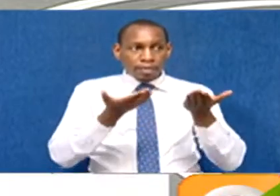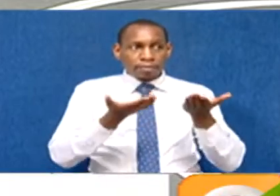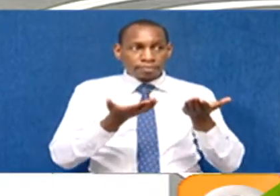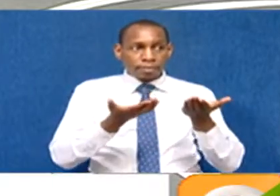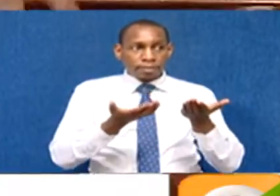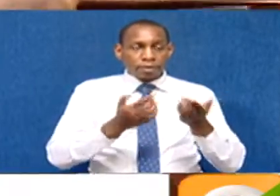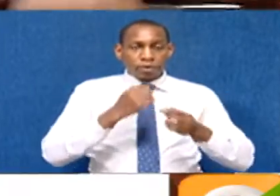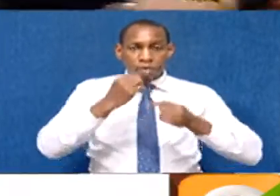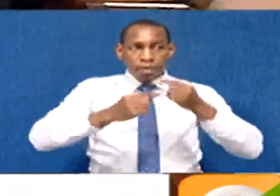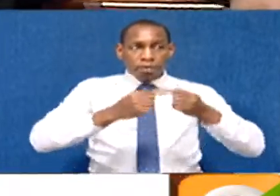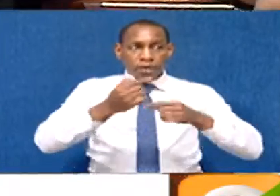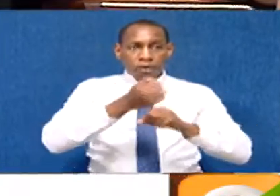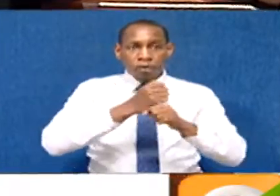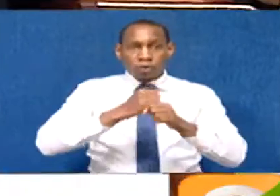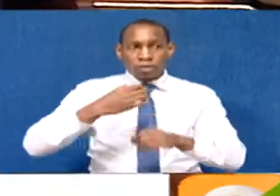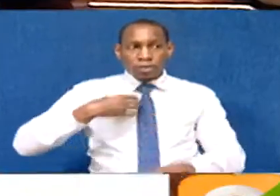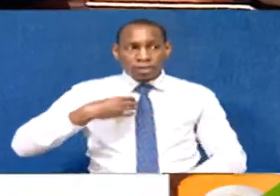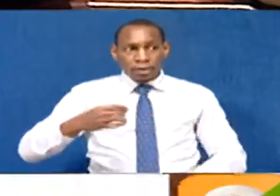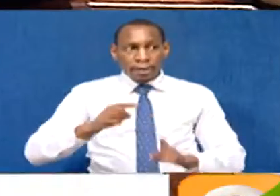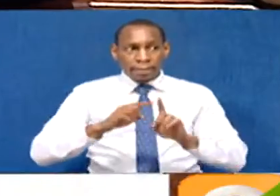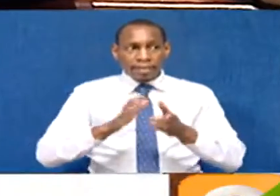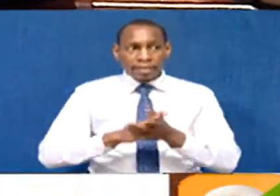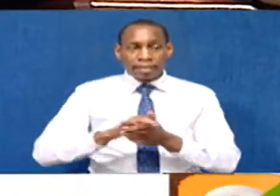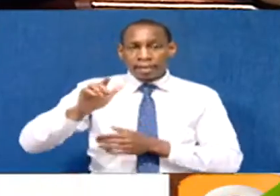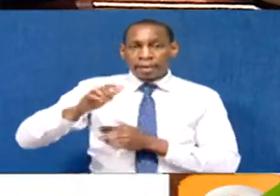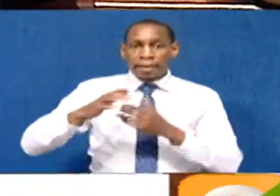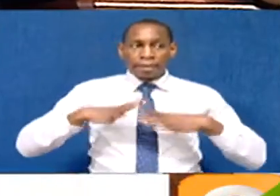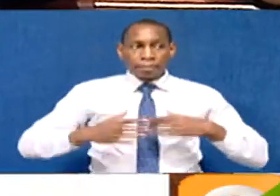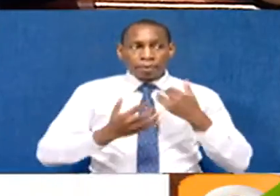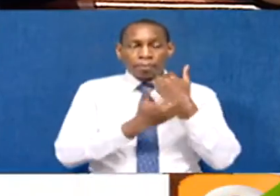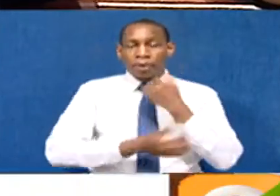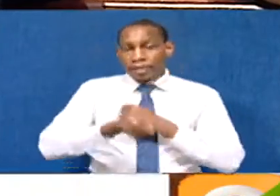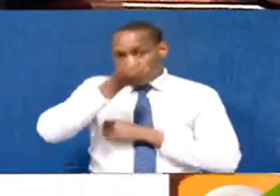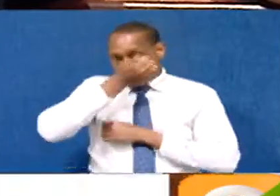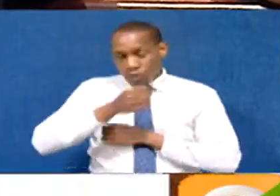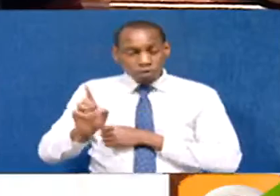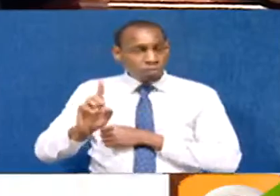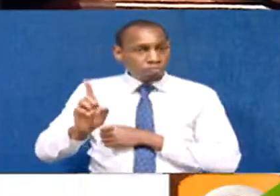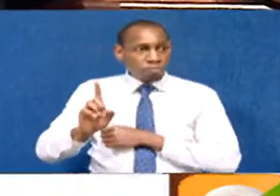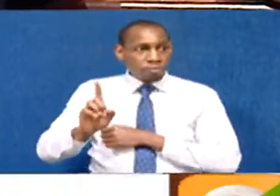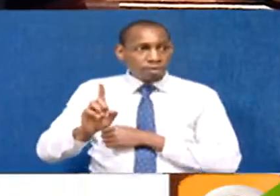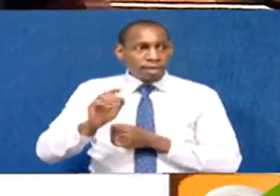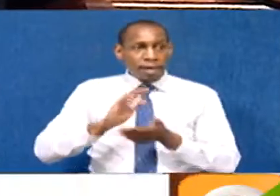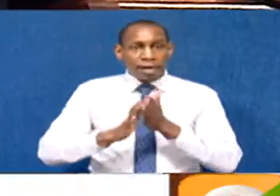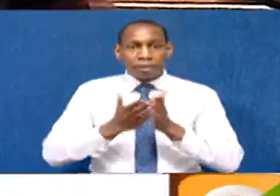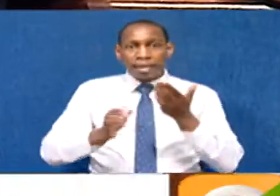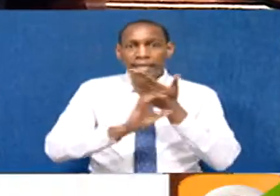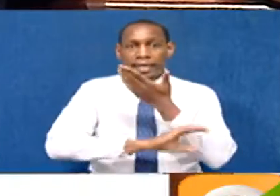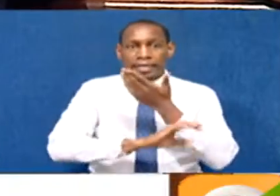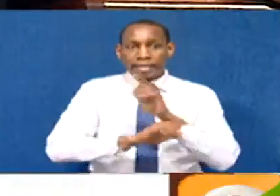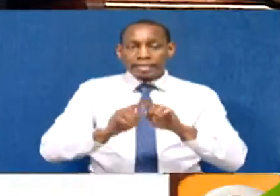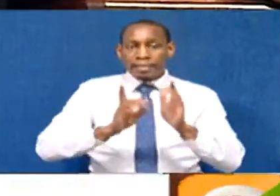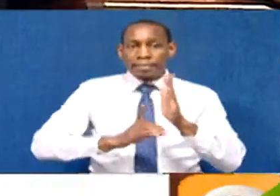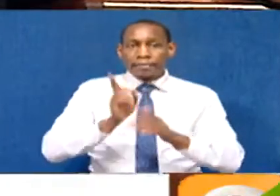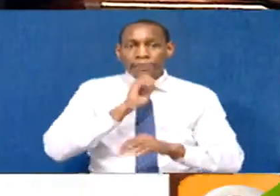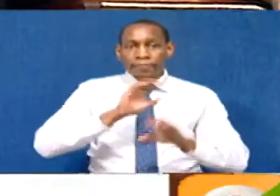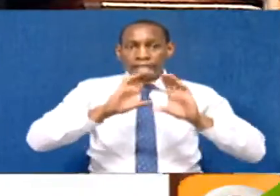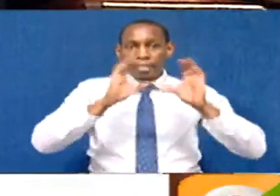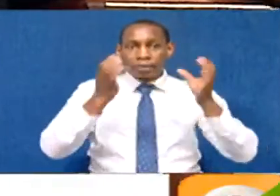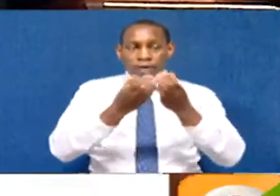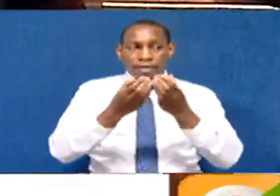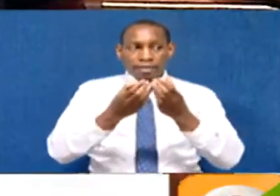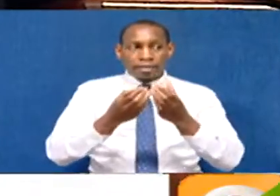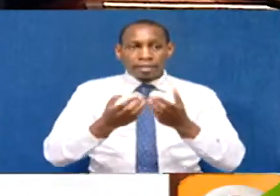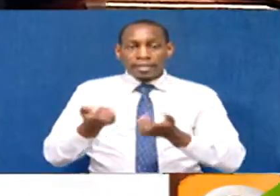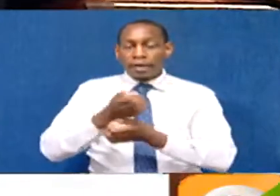everyone? You continue to create wealth, but then your lowest of lowest, you don't ignore. No country, even in the developed world, even